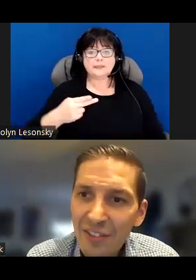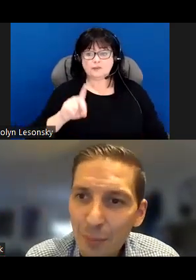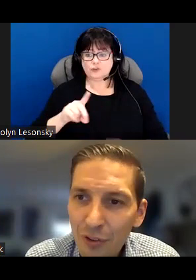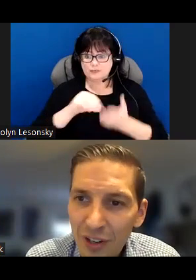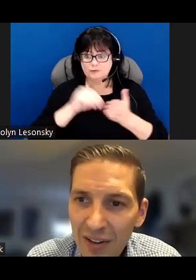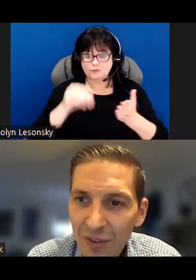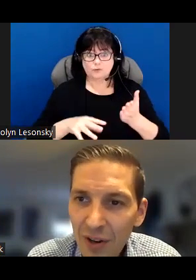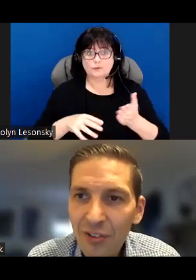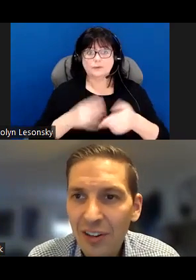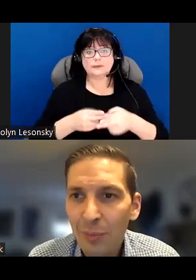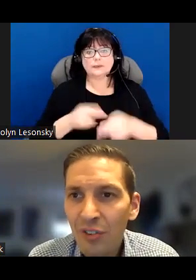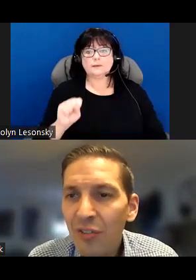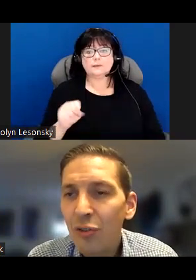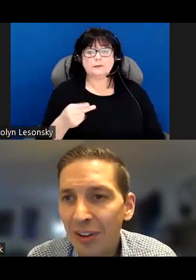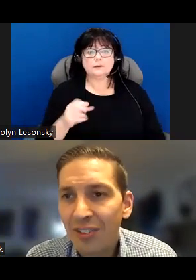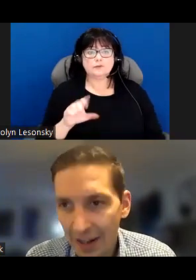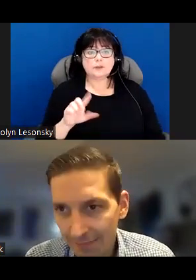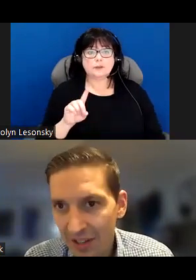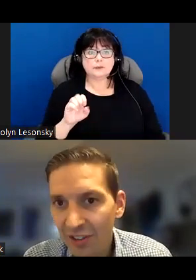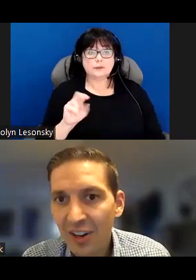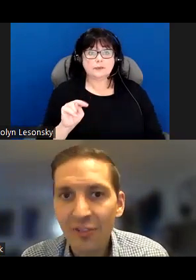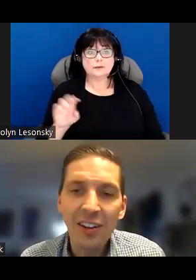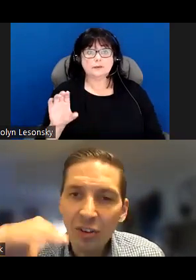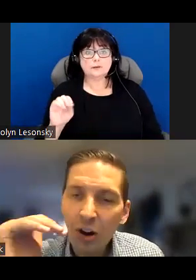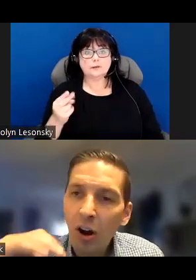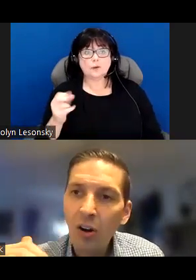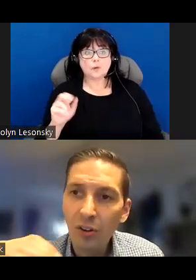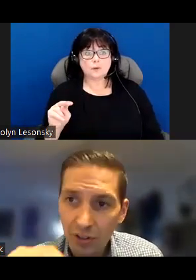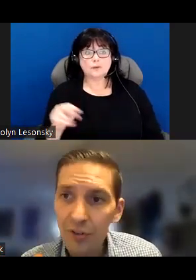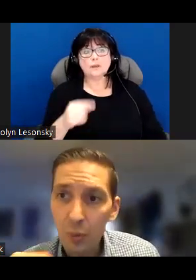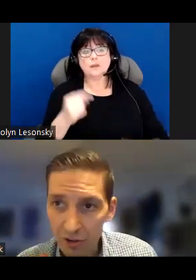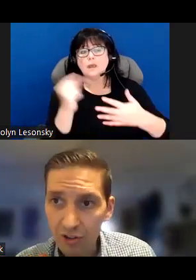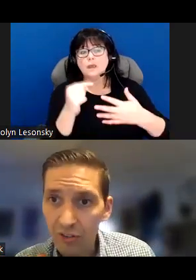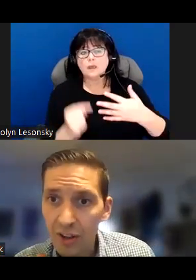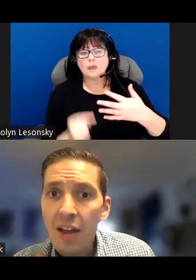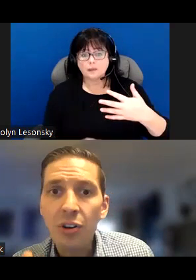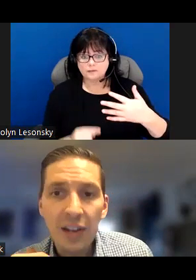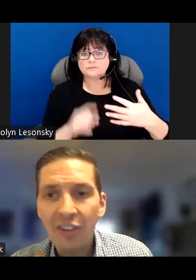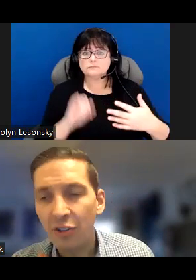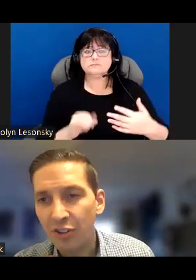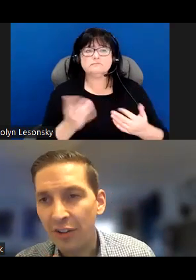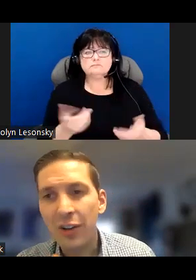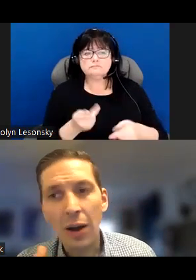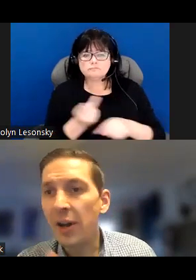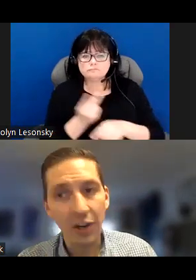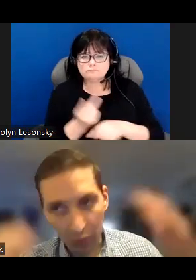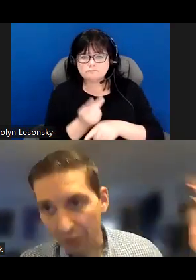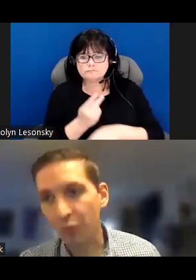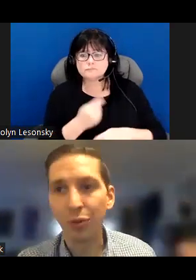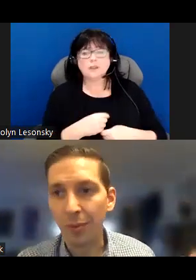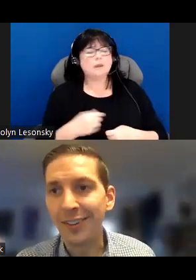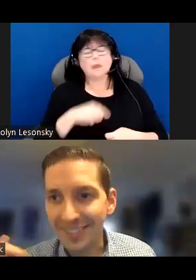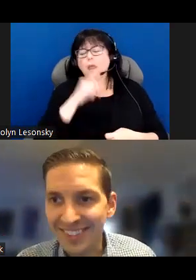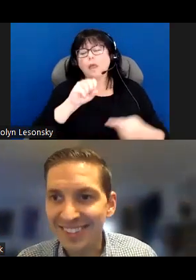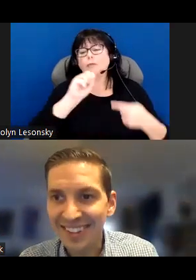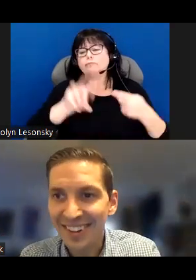And it's the perceived, how's he titled? Perceived stress scale, as he's identified. And these are all different questions you can ask yourself. Now, I'm not going to read